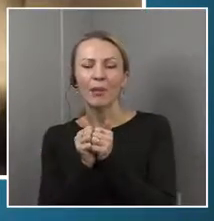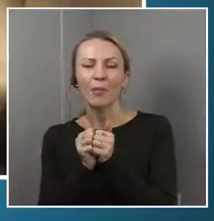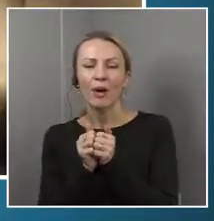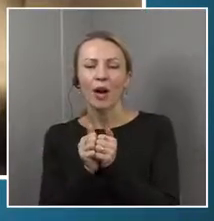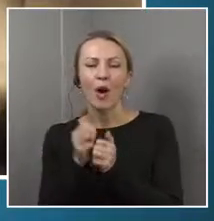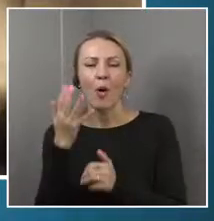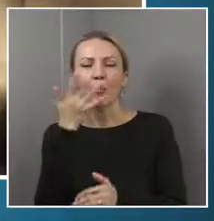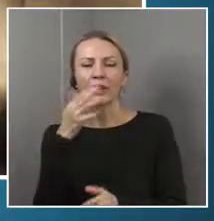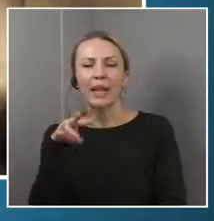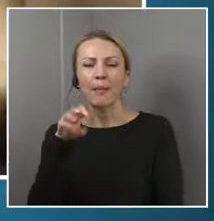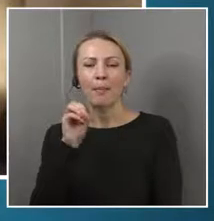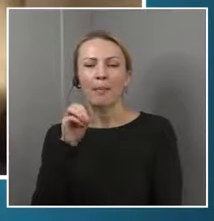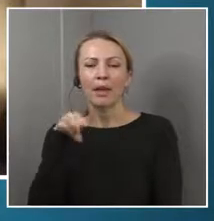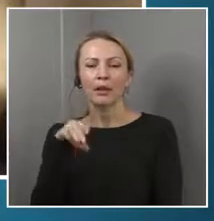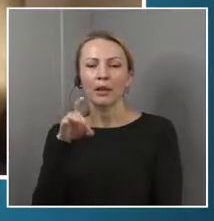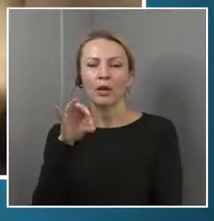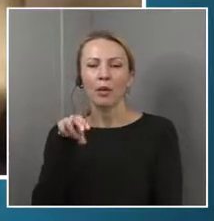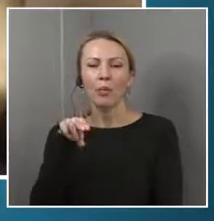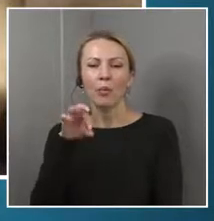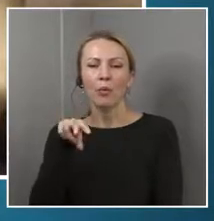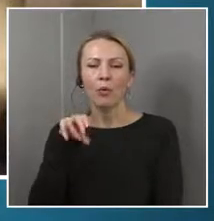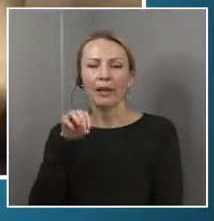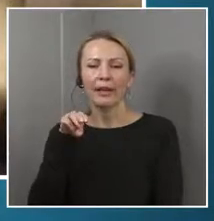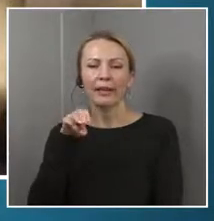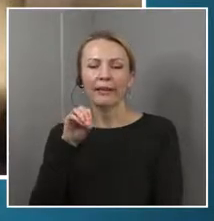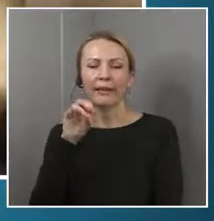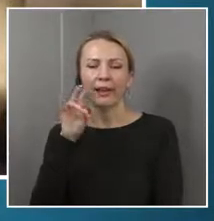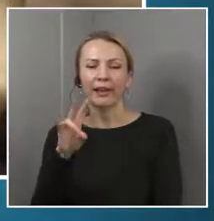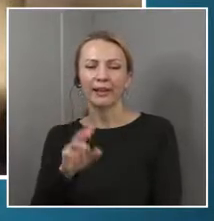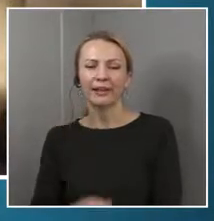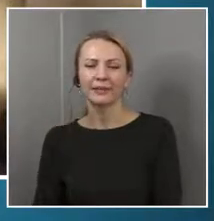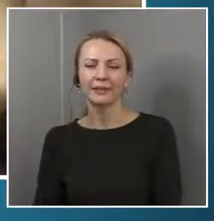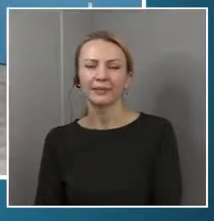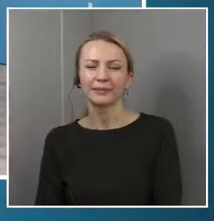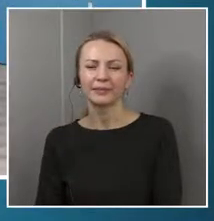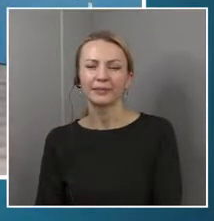their collections much more than my personal collection.